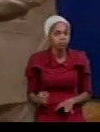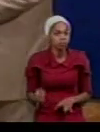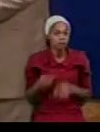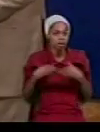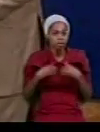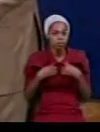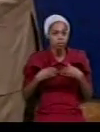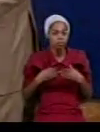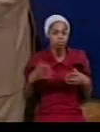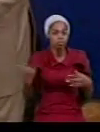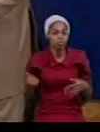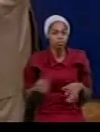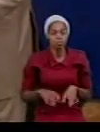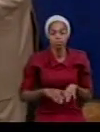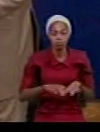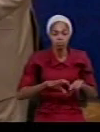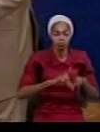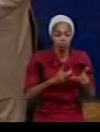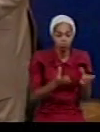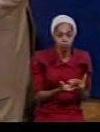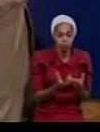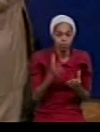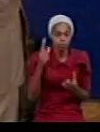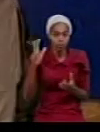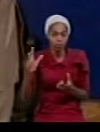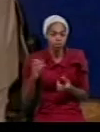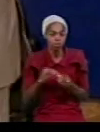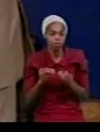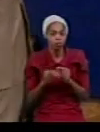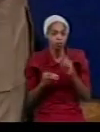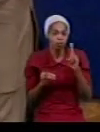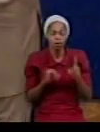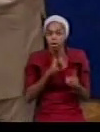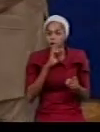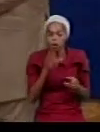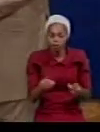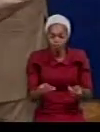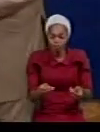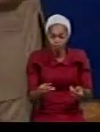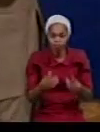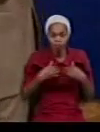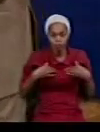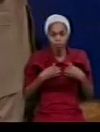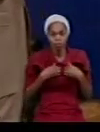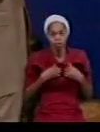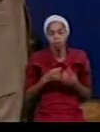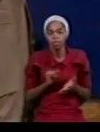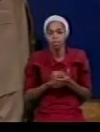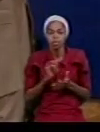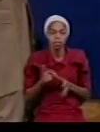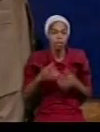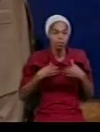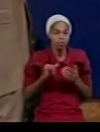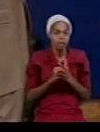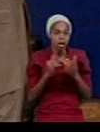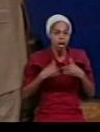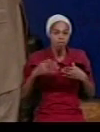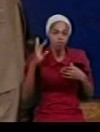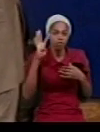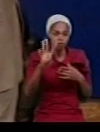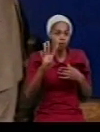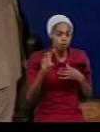categories. Number one were the land animals. And these land animals included four-footed beasts, as well as